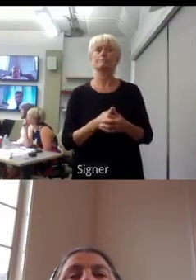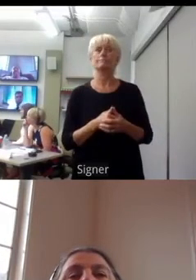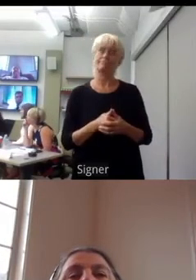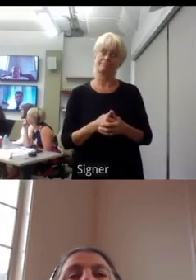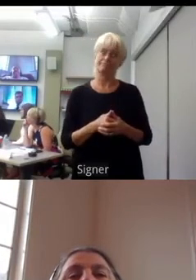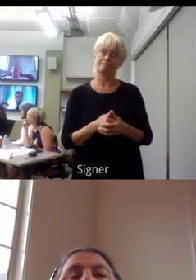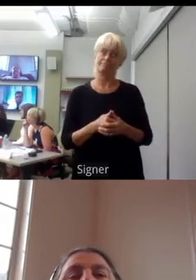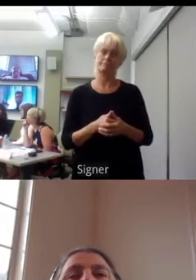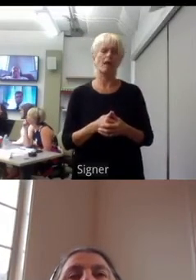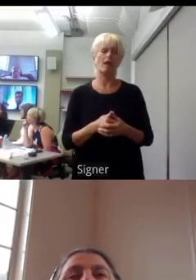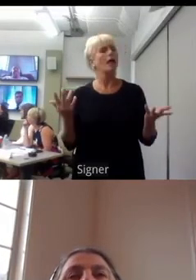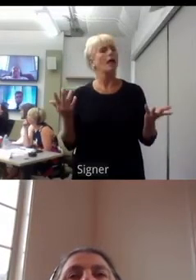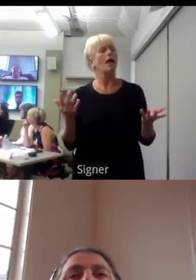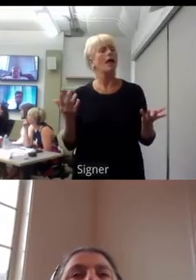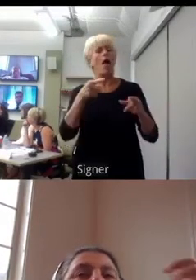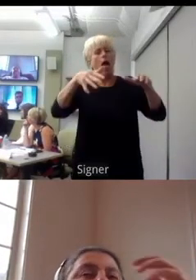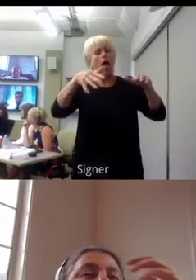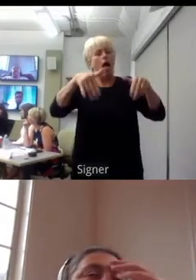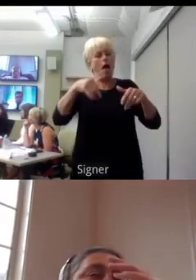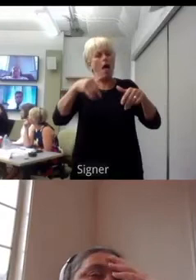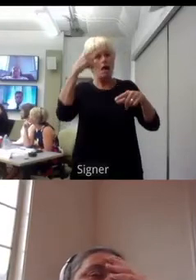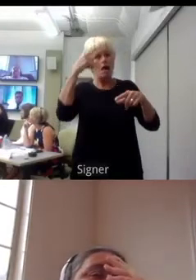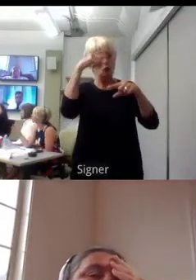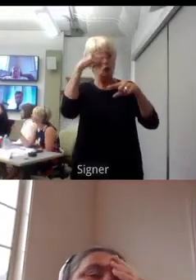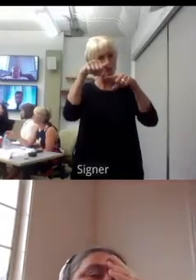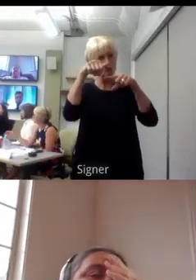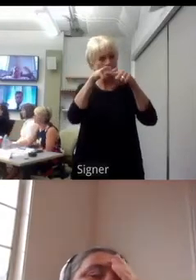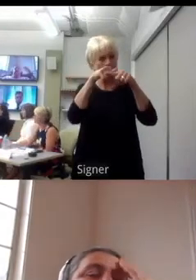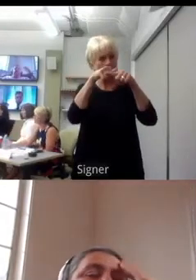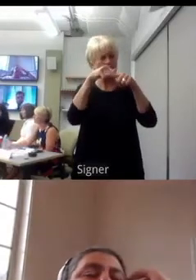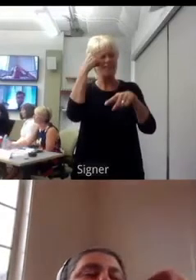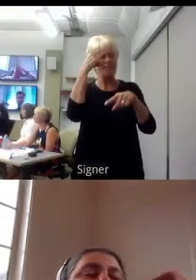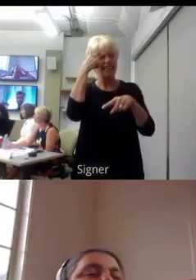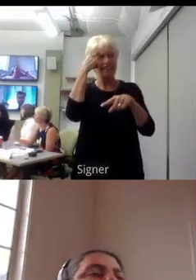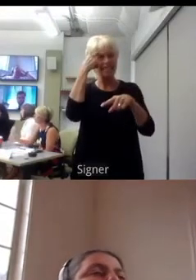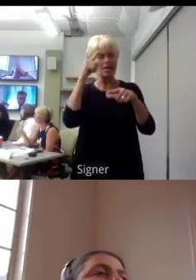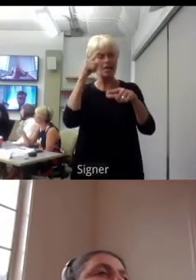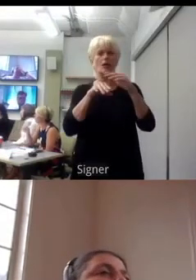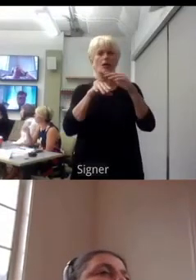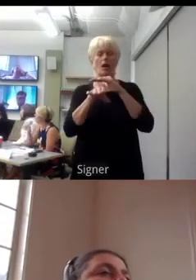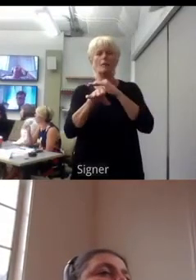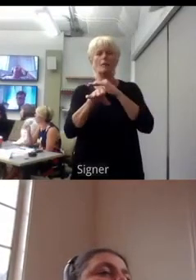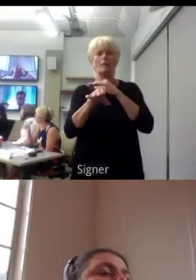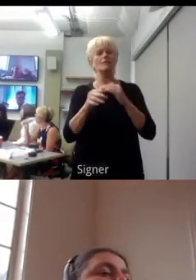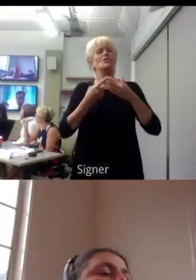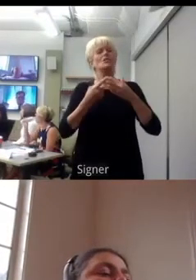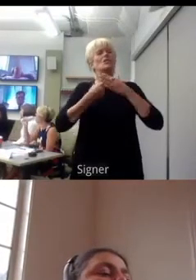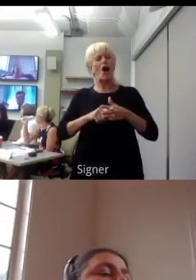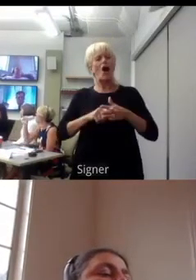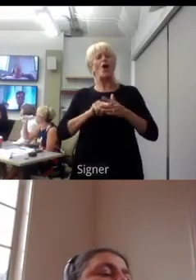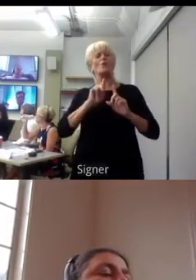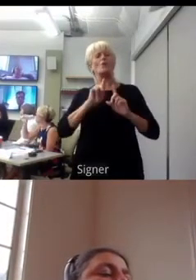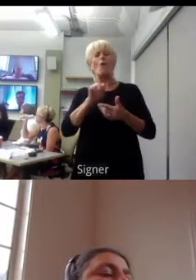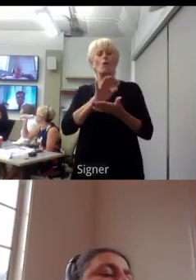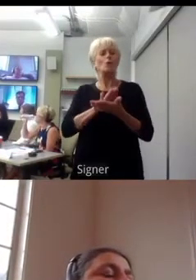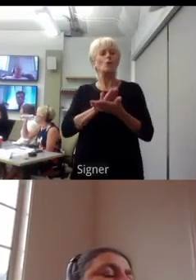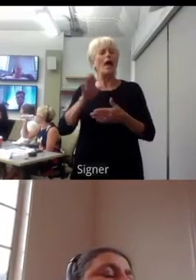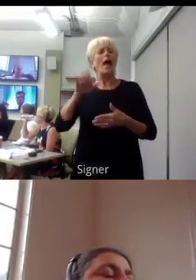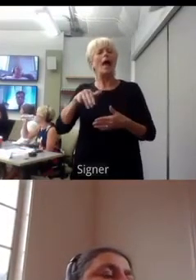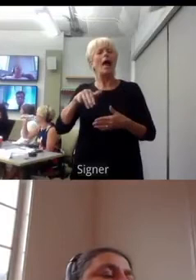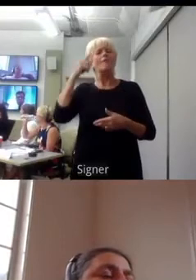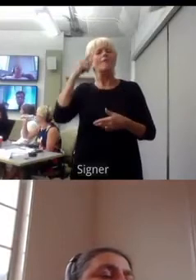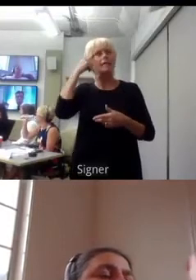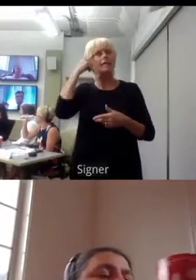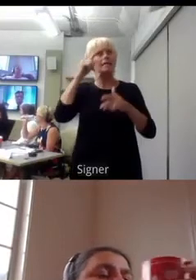about these types of accommodations from the very beginning of their career, this is something new to them. And in many cases, it's not exactly their